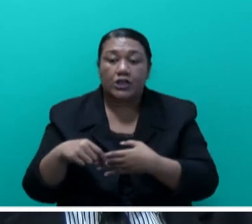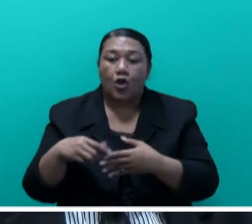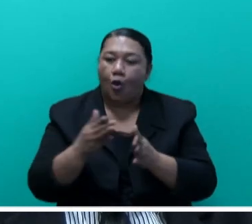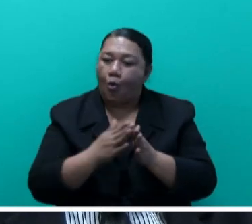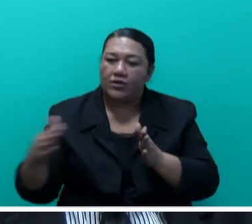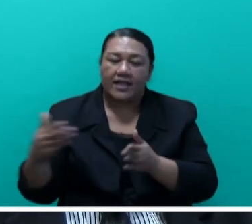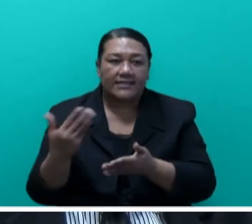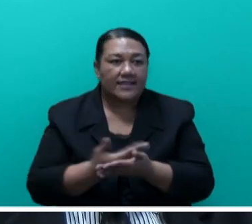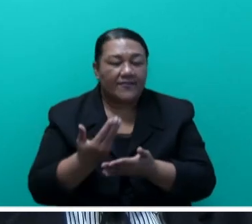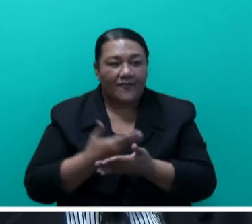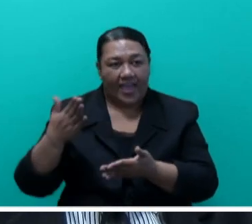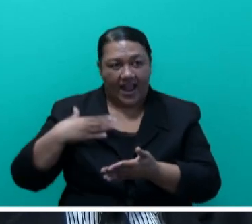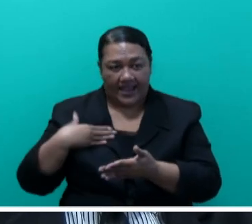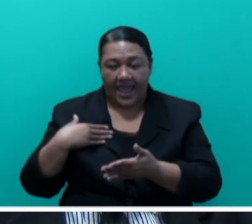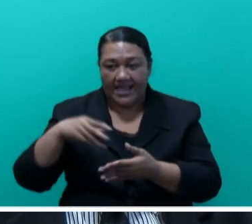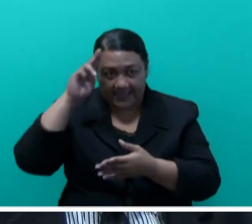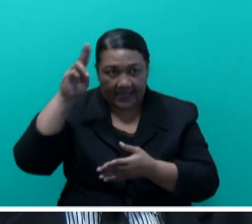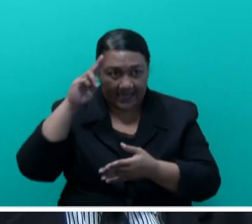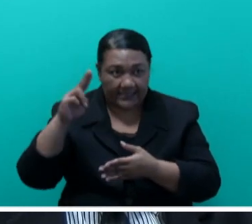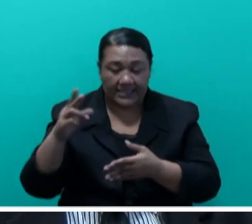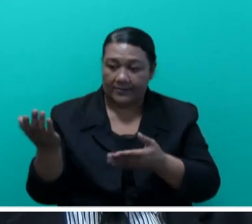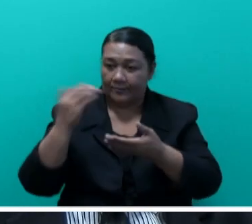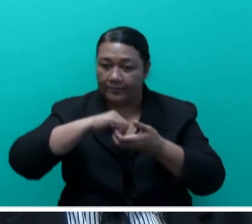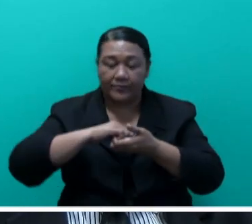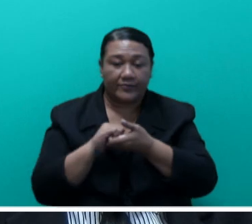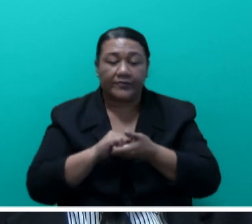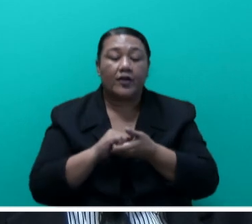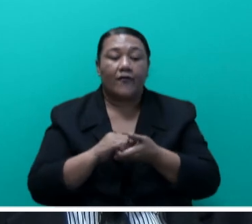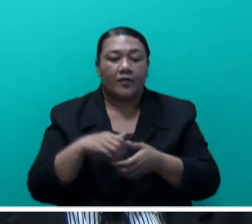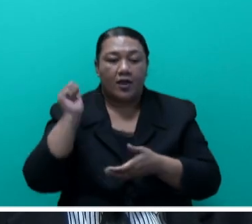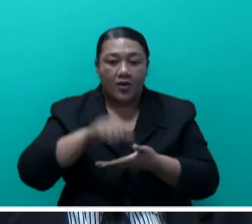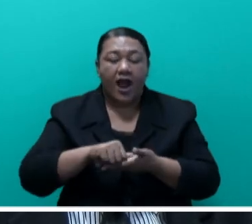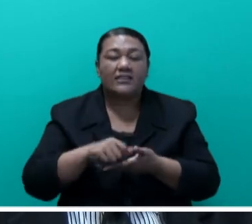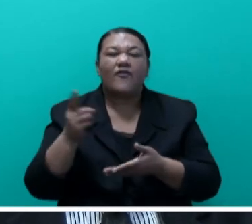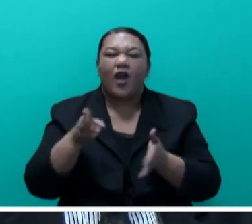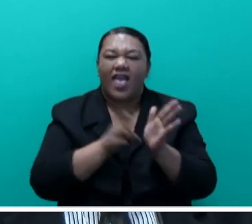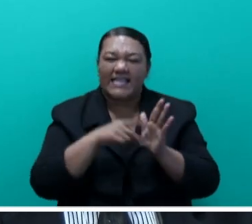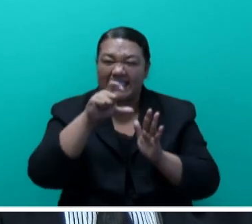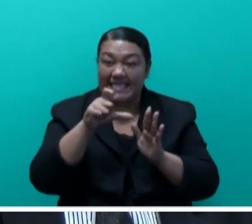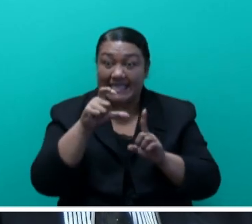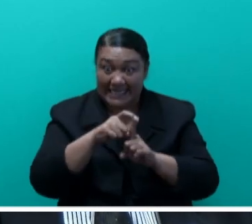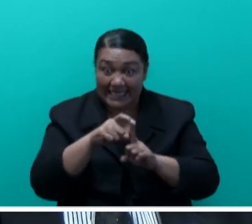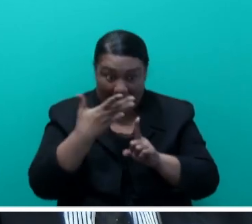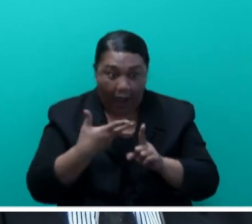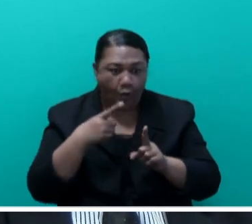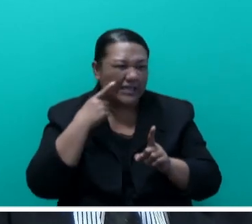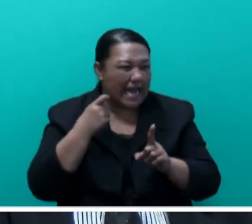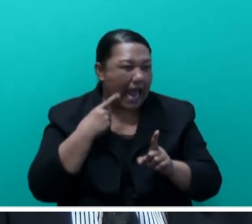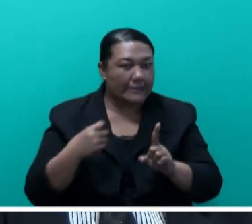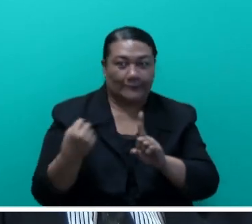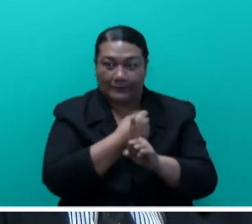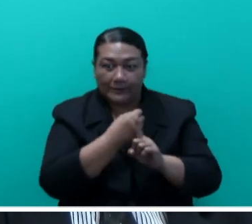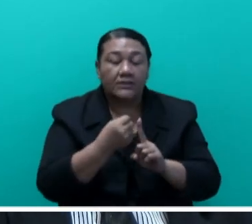costs. As a nation grappling with the rise of non-communicable diseases, we must recognize